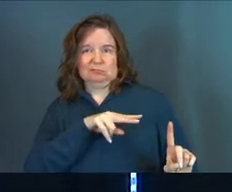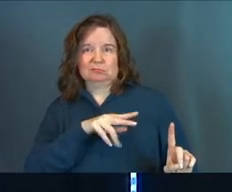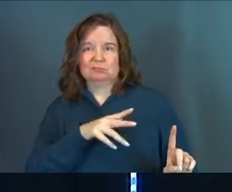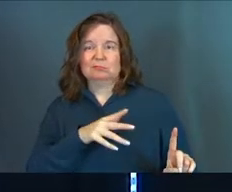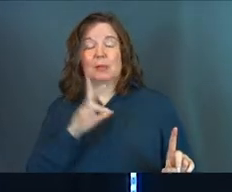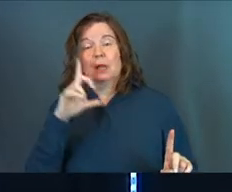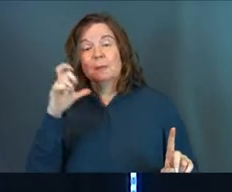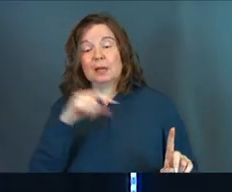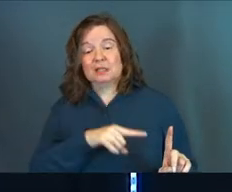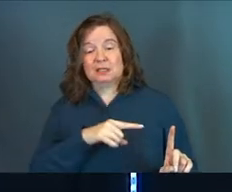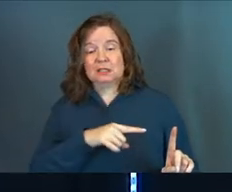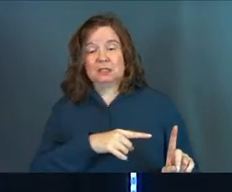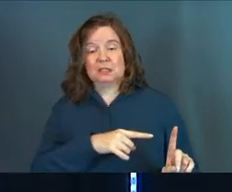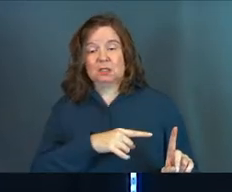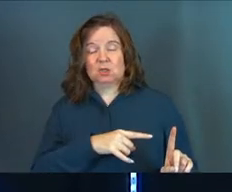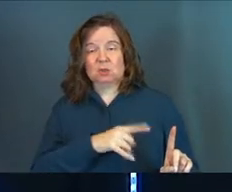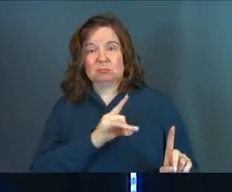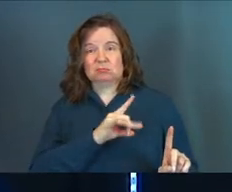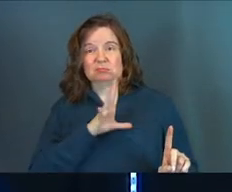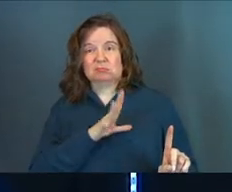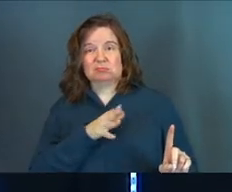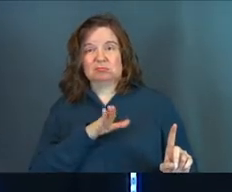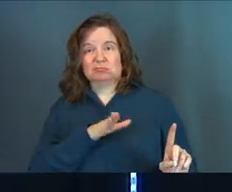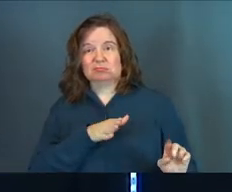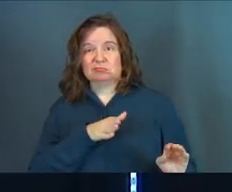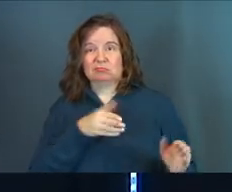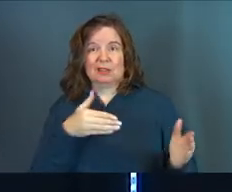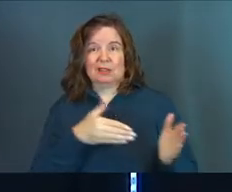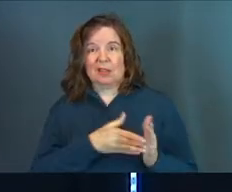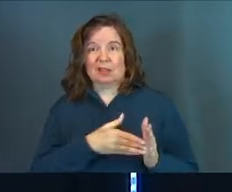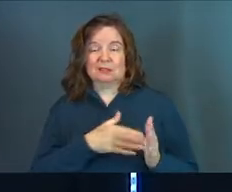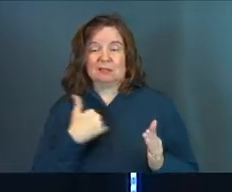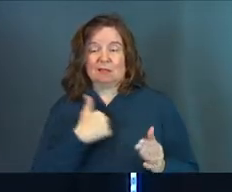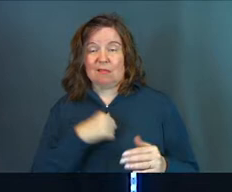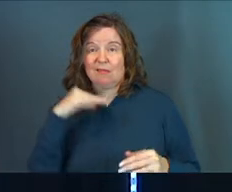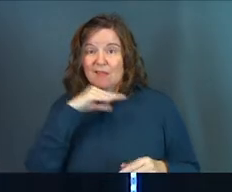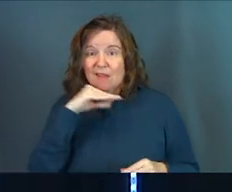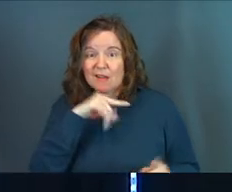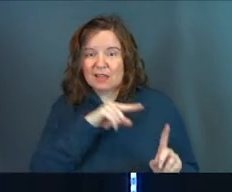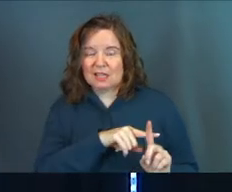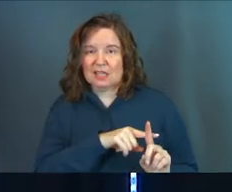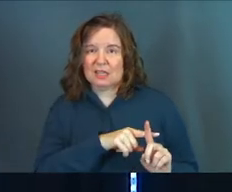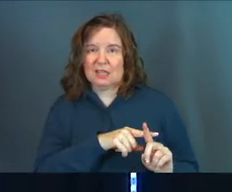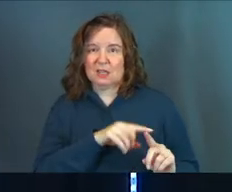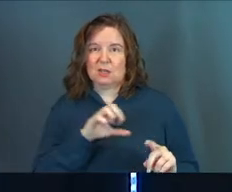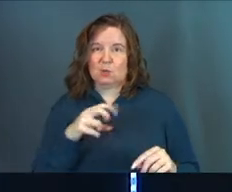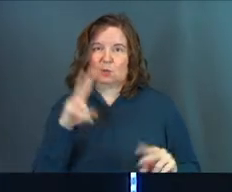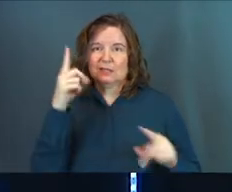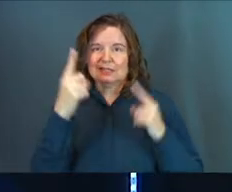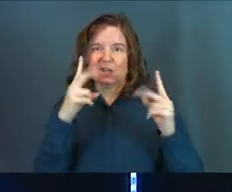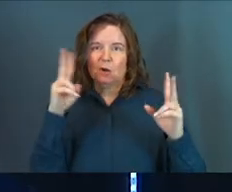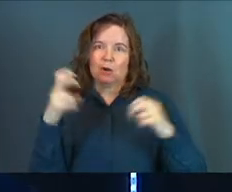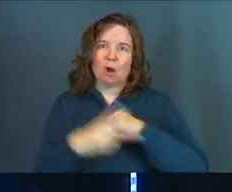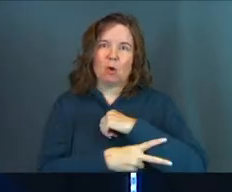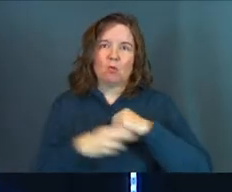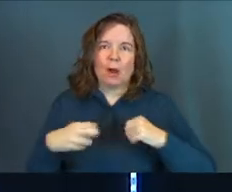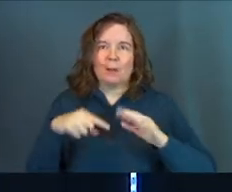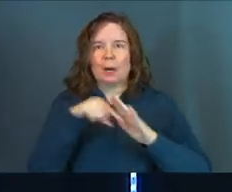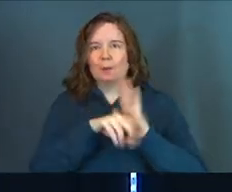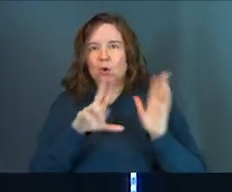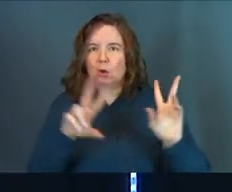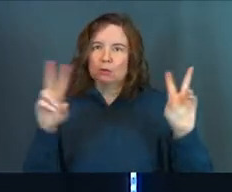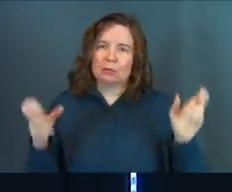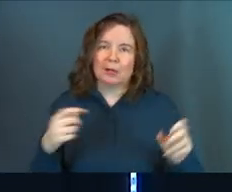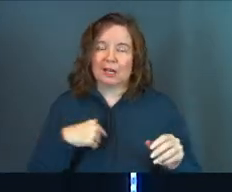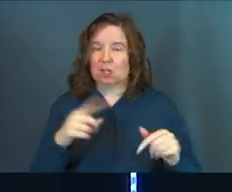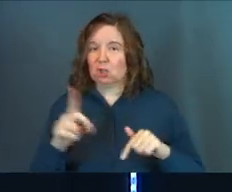of swine, and because he was held to be a traitor and a congenital liar, he was ranked with robbers and murderers and was forbidden to give